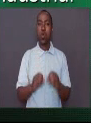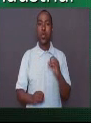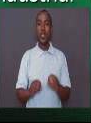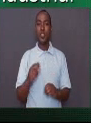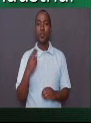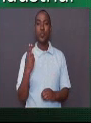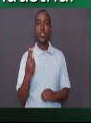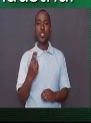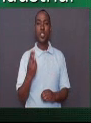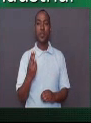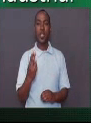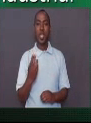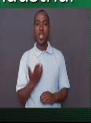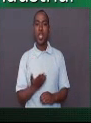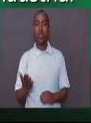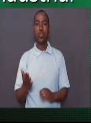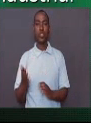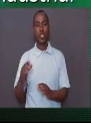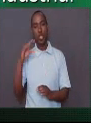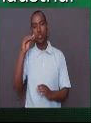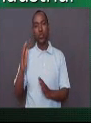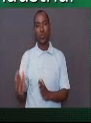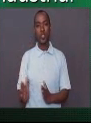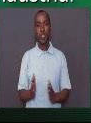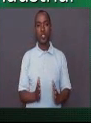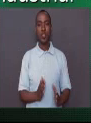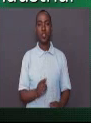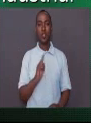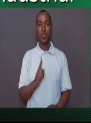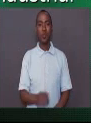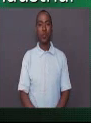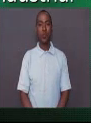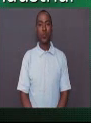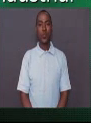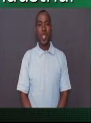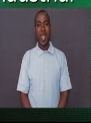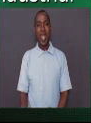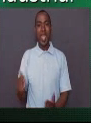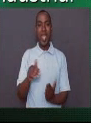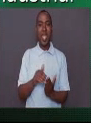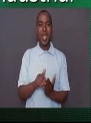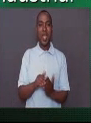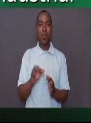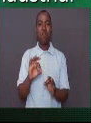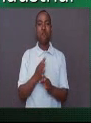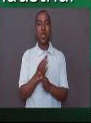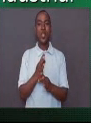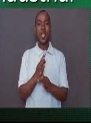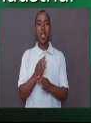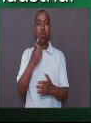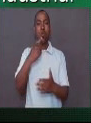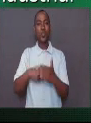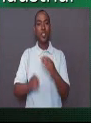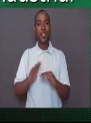make things that people want, often involving industrial production.